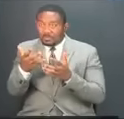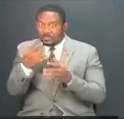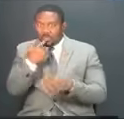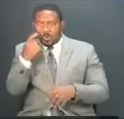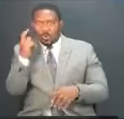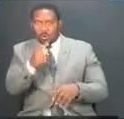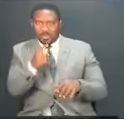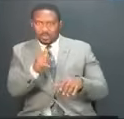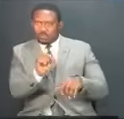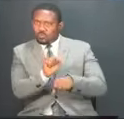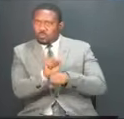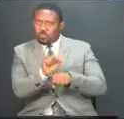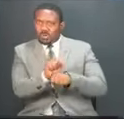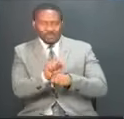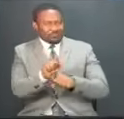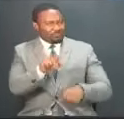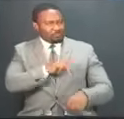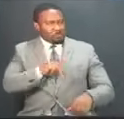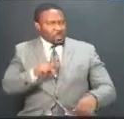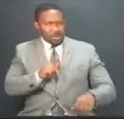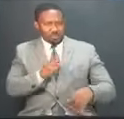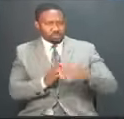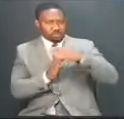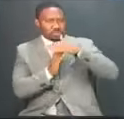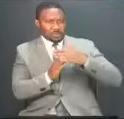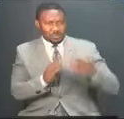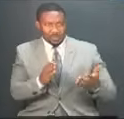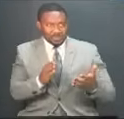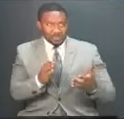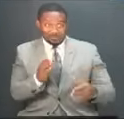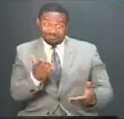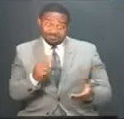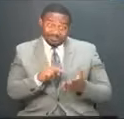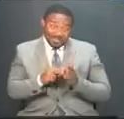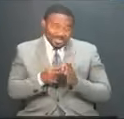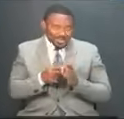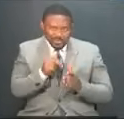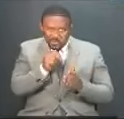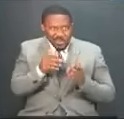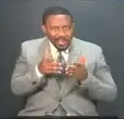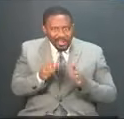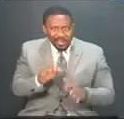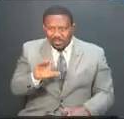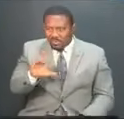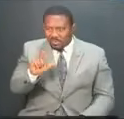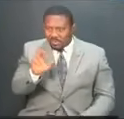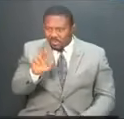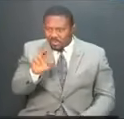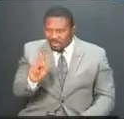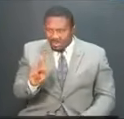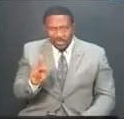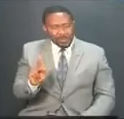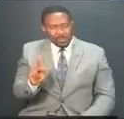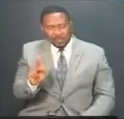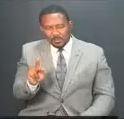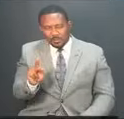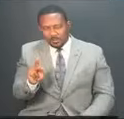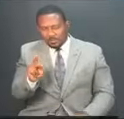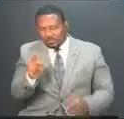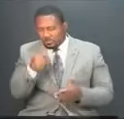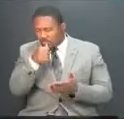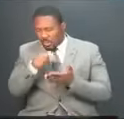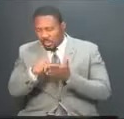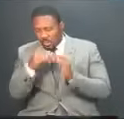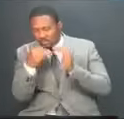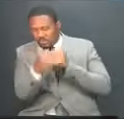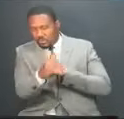then we should not have allowed the clerk to write the letter to the Electoral Commission. But my